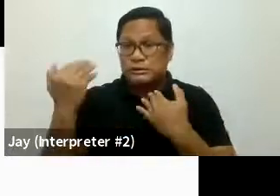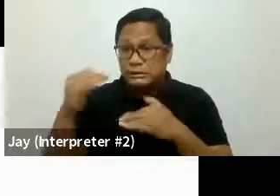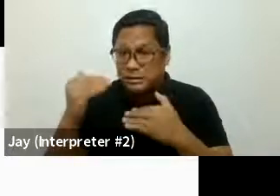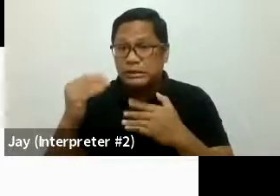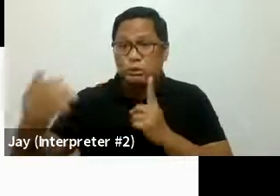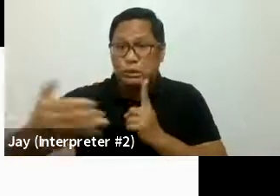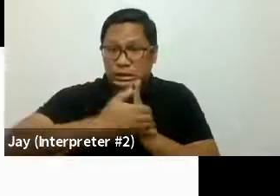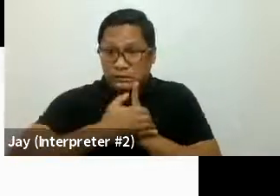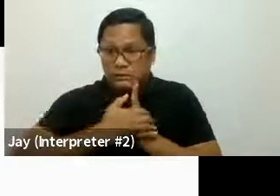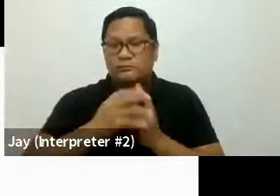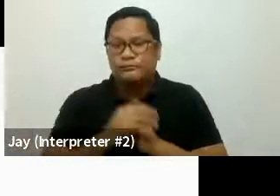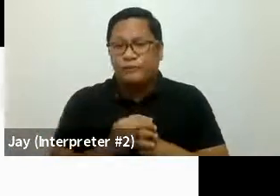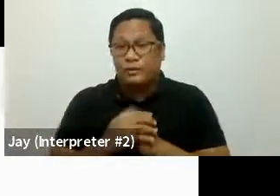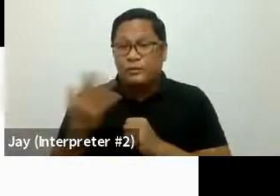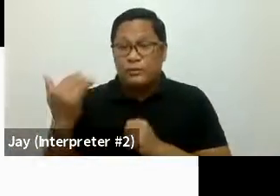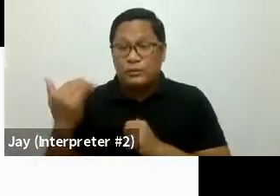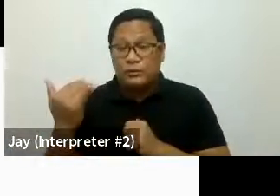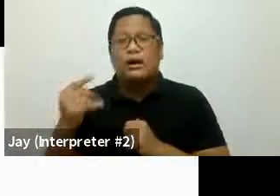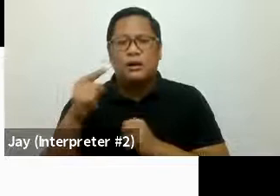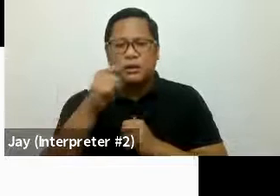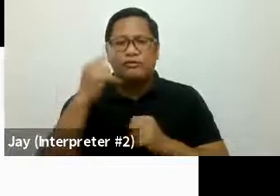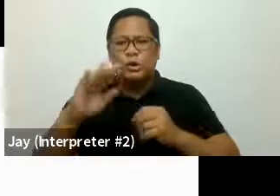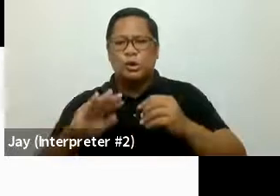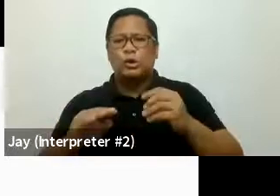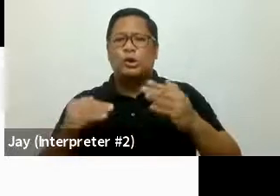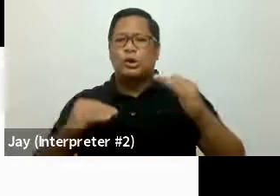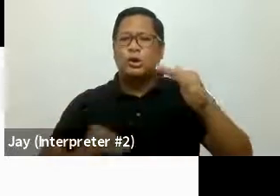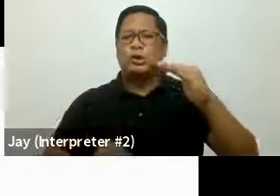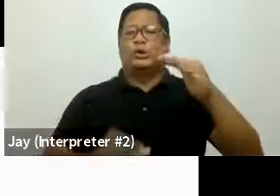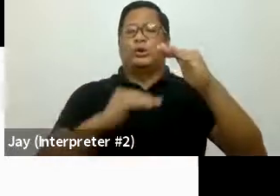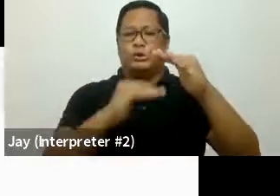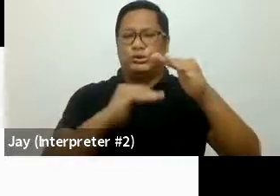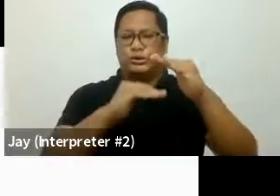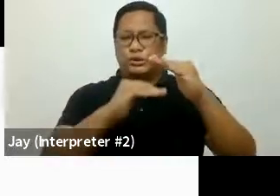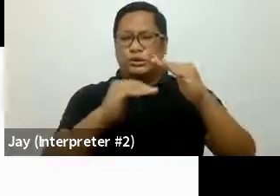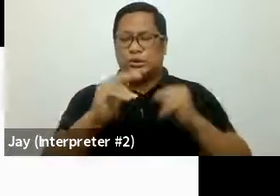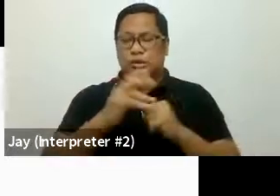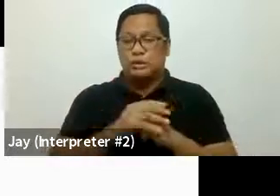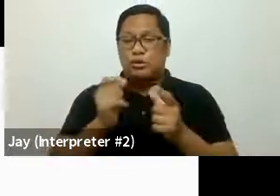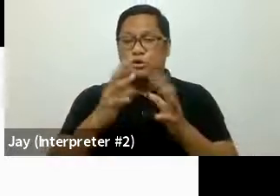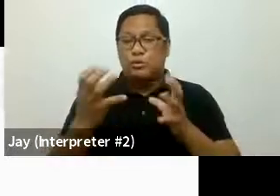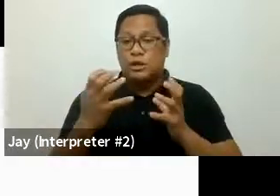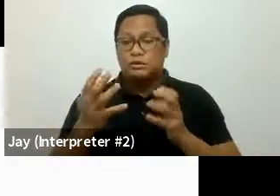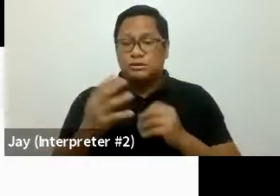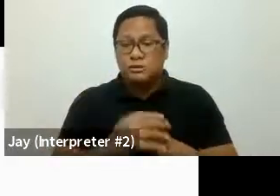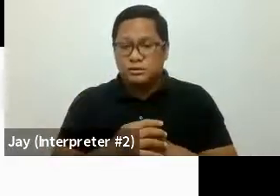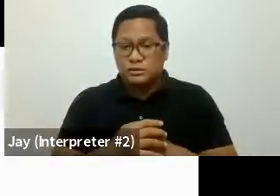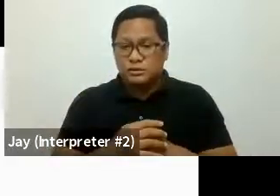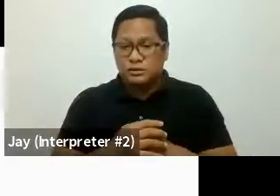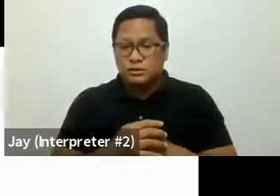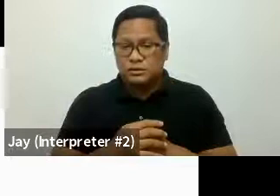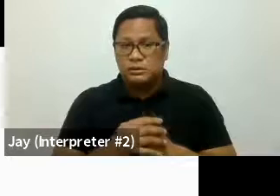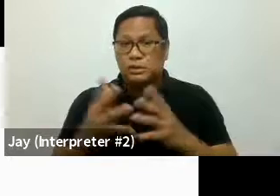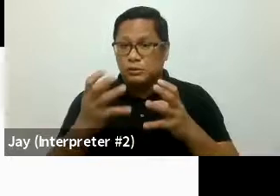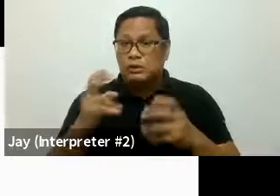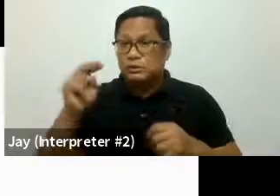quarantines, because the ceiling or that you're trying to, well, you need to